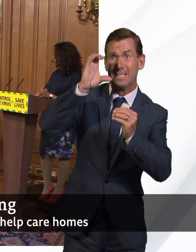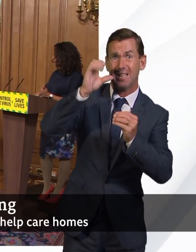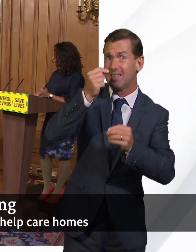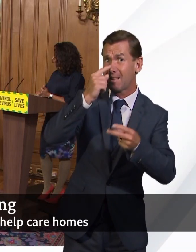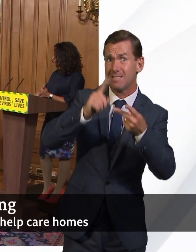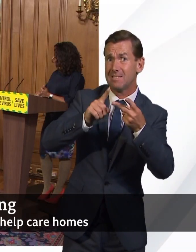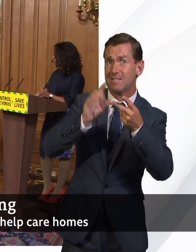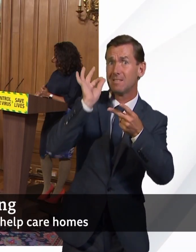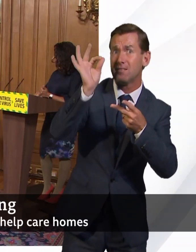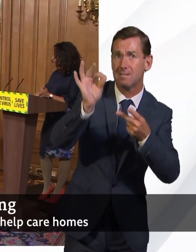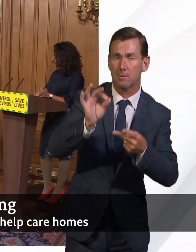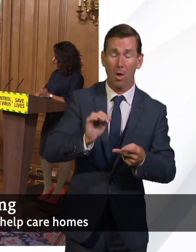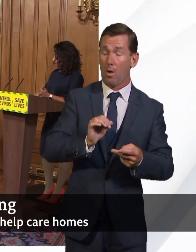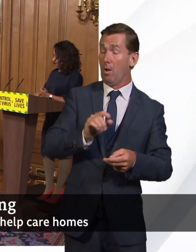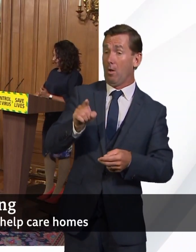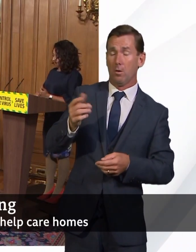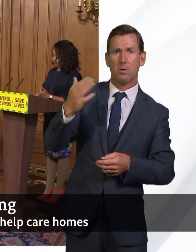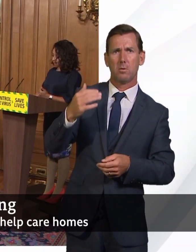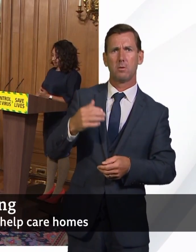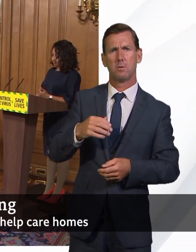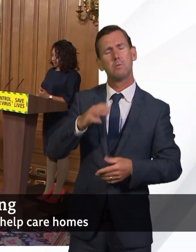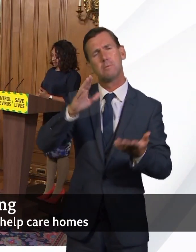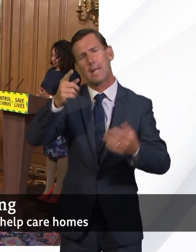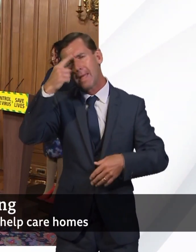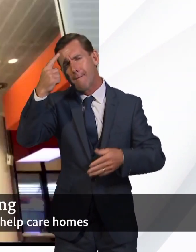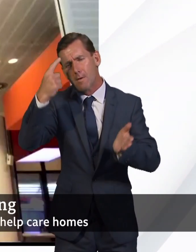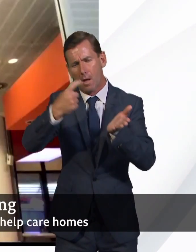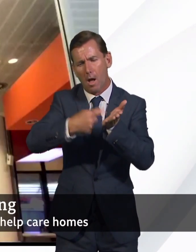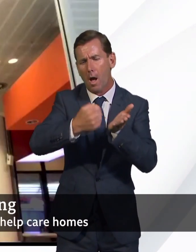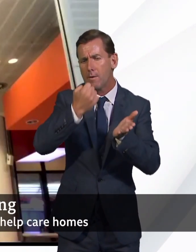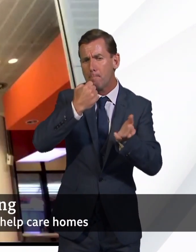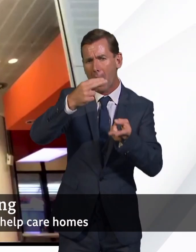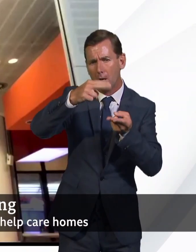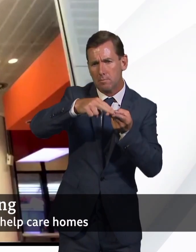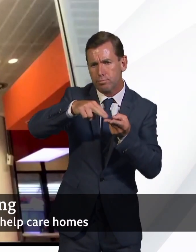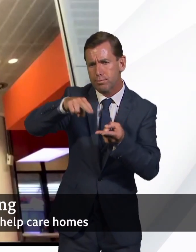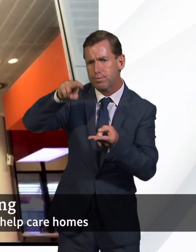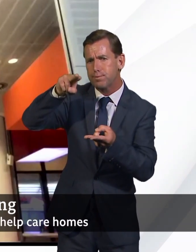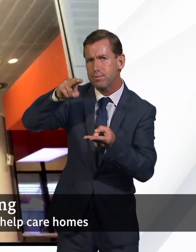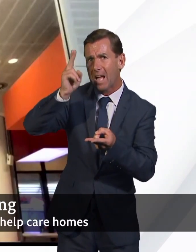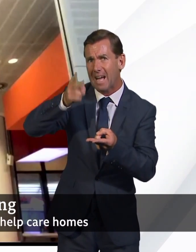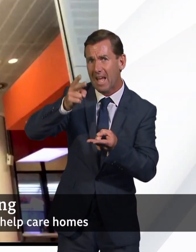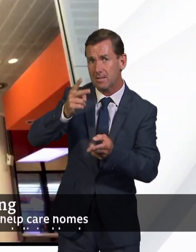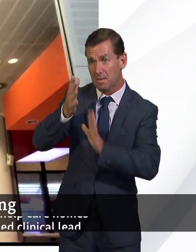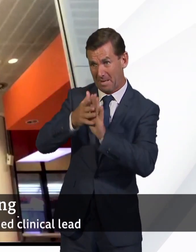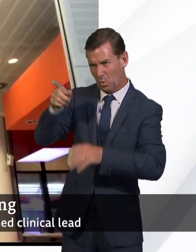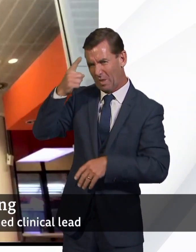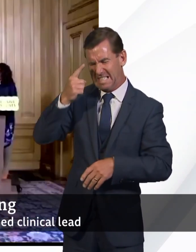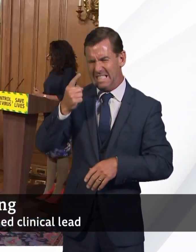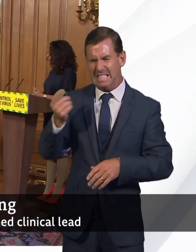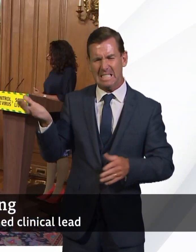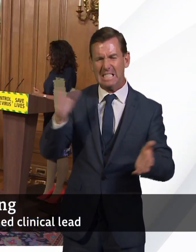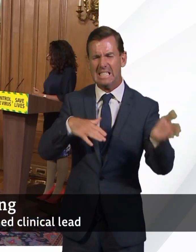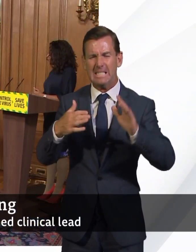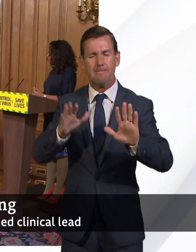may. If the R number has increased, are you rethinking the easing of the lockdown? Well,